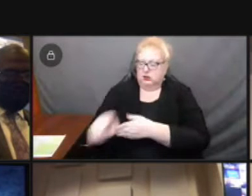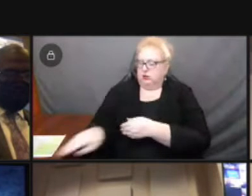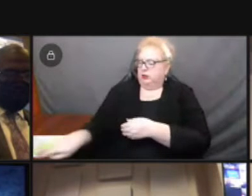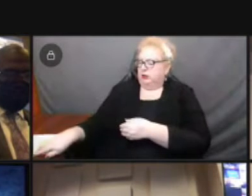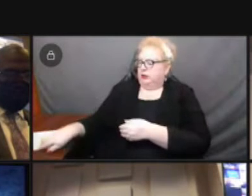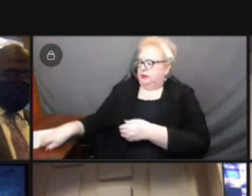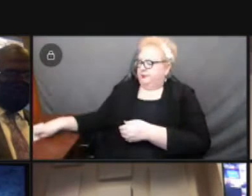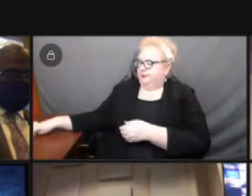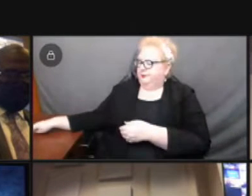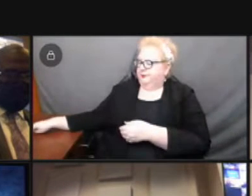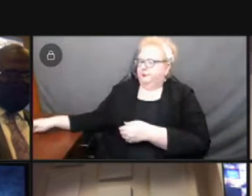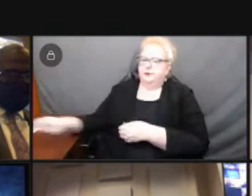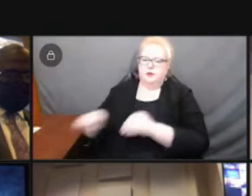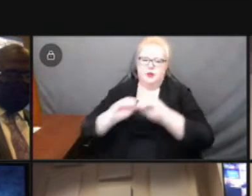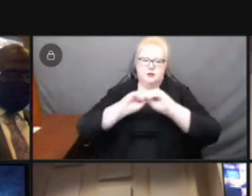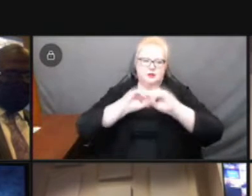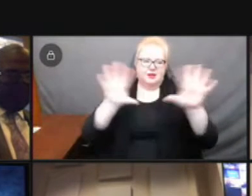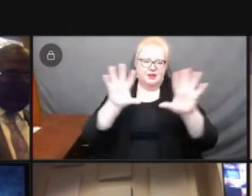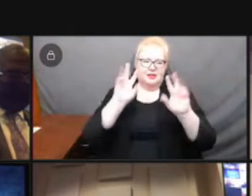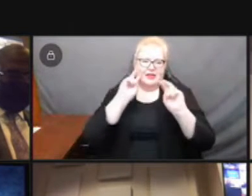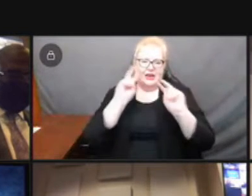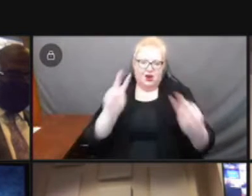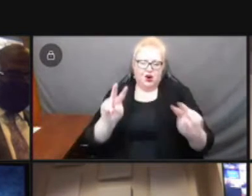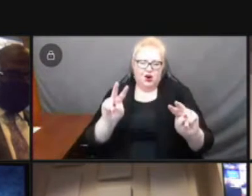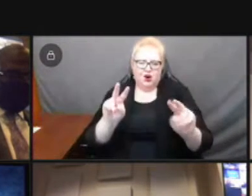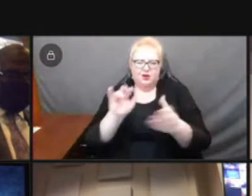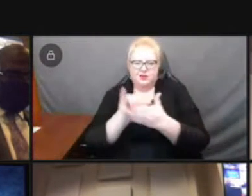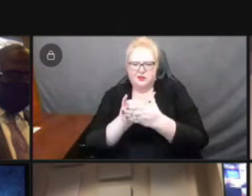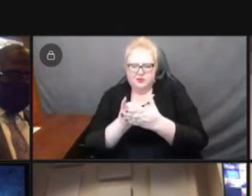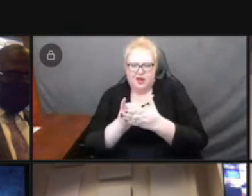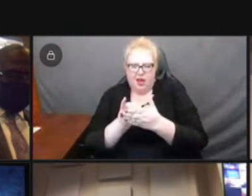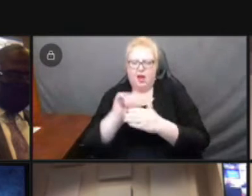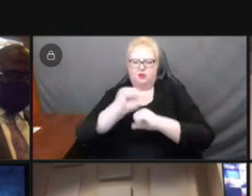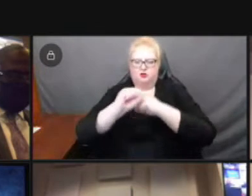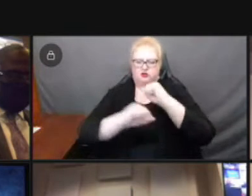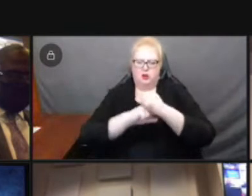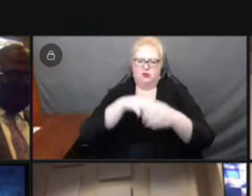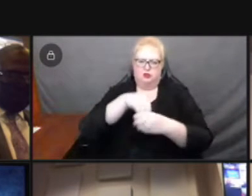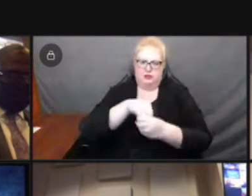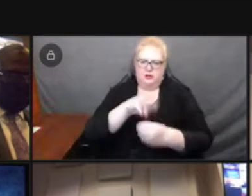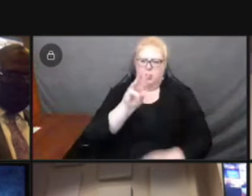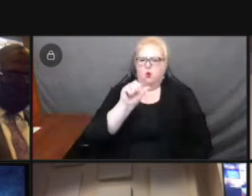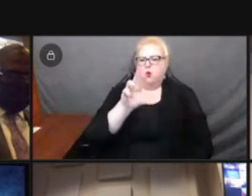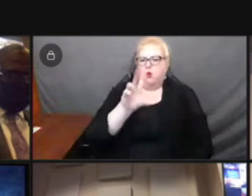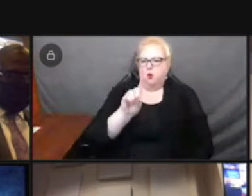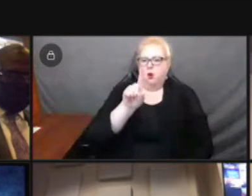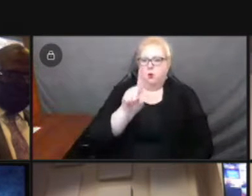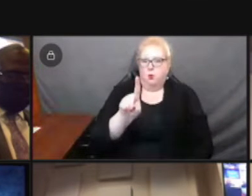observation that a disproportionate number of those structures in wards 1 and 2,